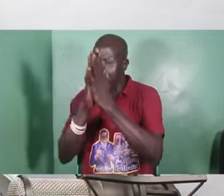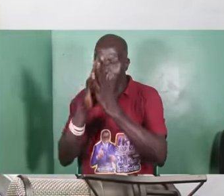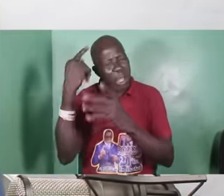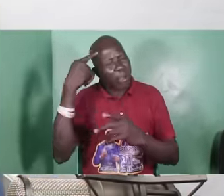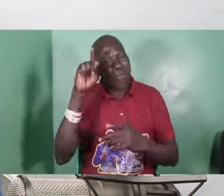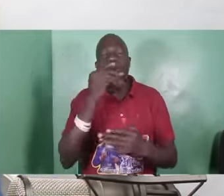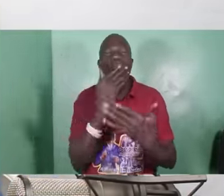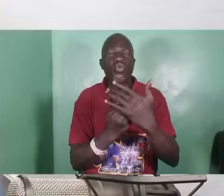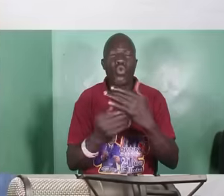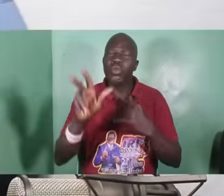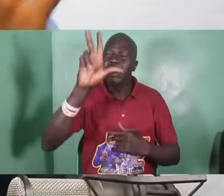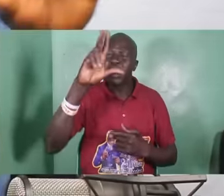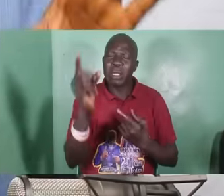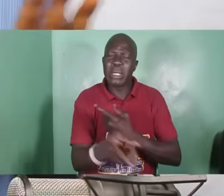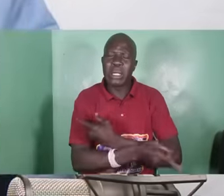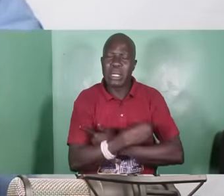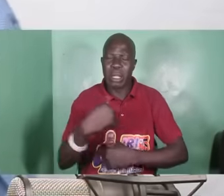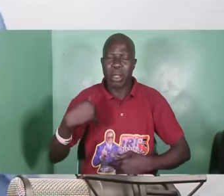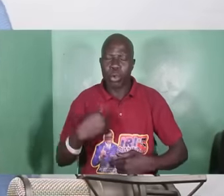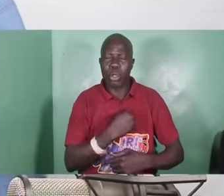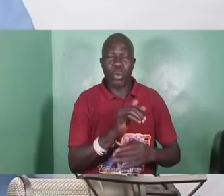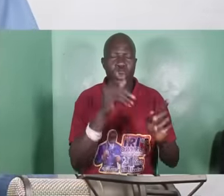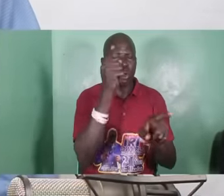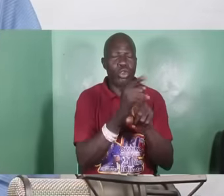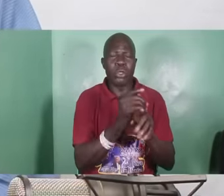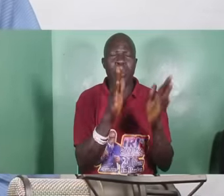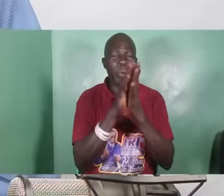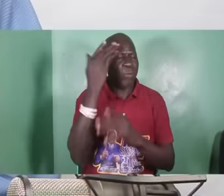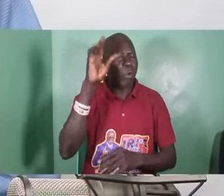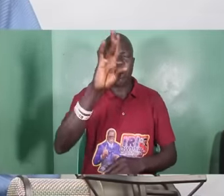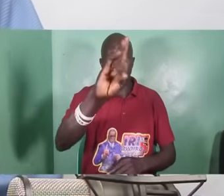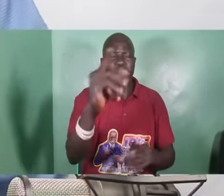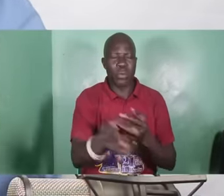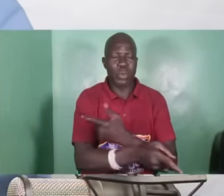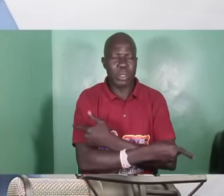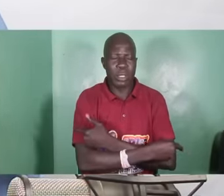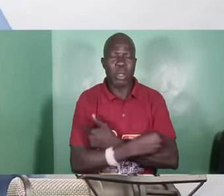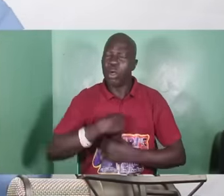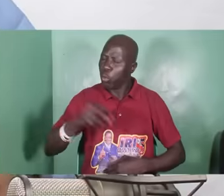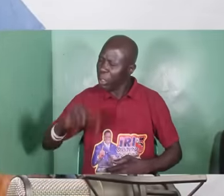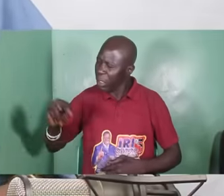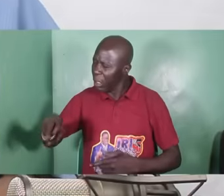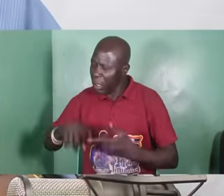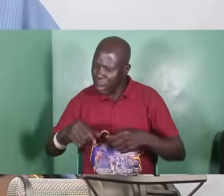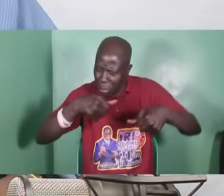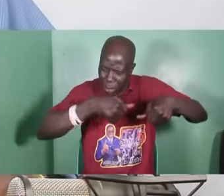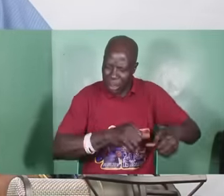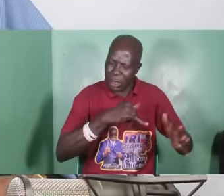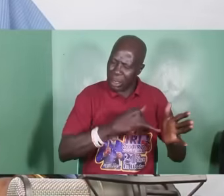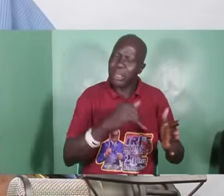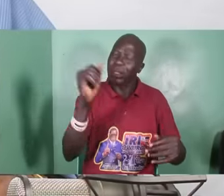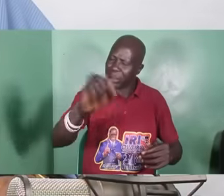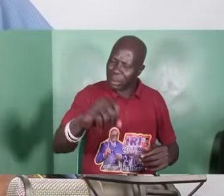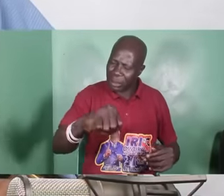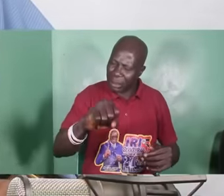Meka. Mordecai prayed just for 3 days. And one thing Ekba Dua Oyo Meji. And we have prayed for 7 days. Only local city. We need to zili.